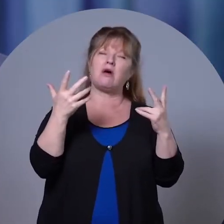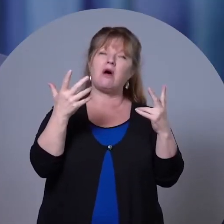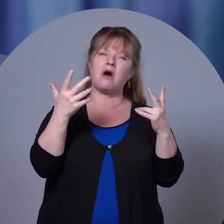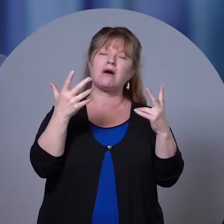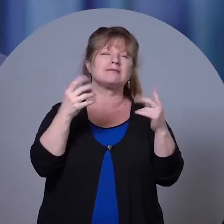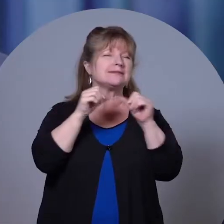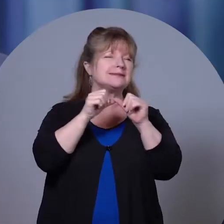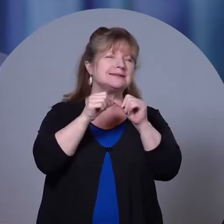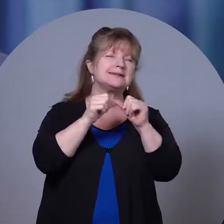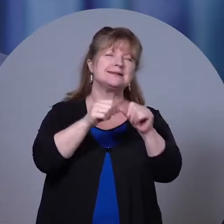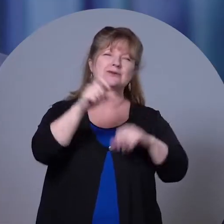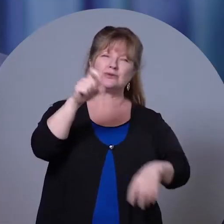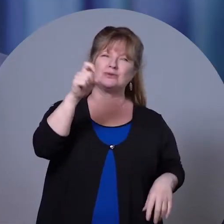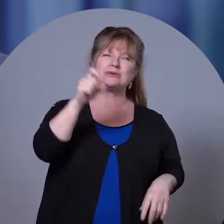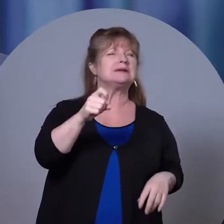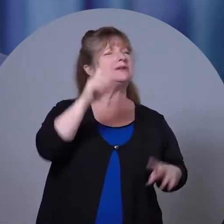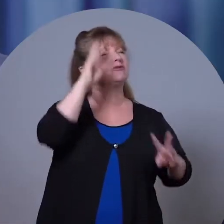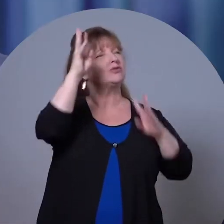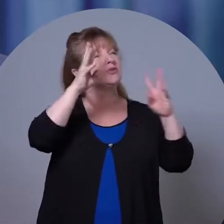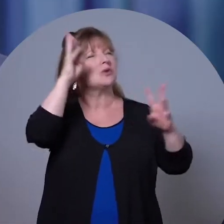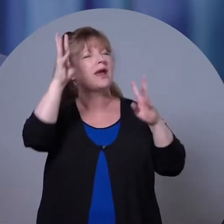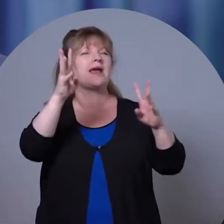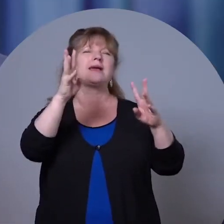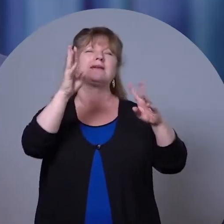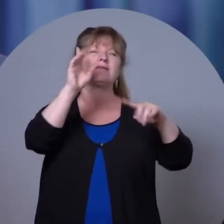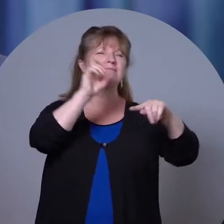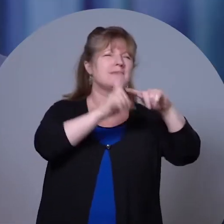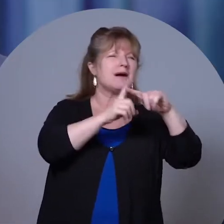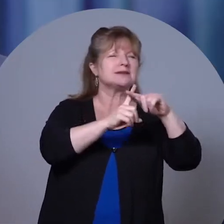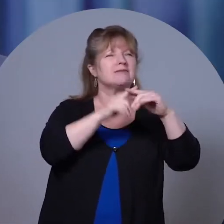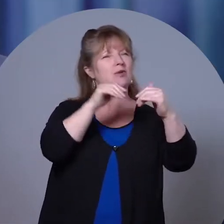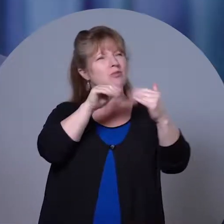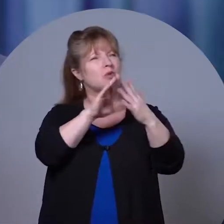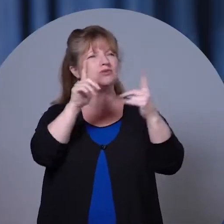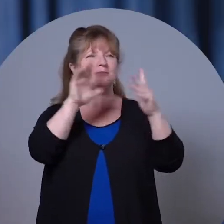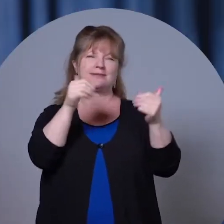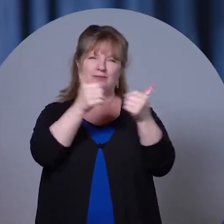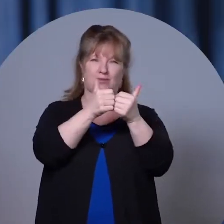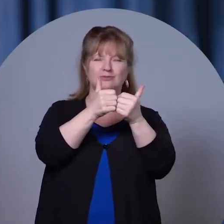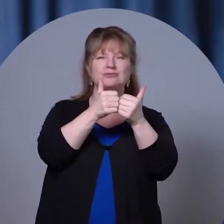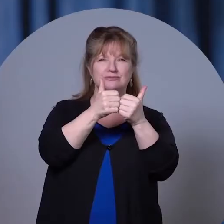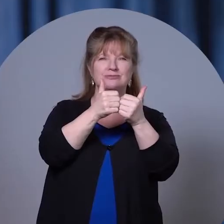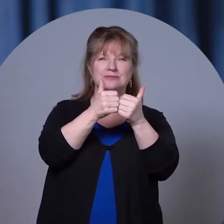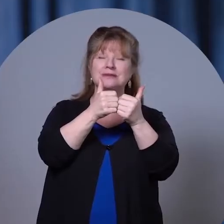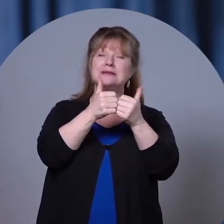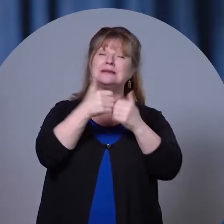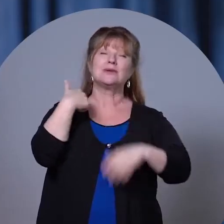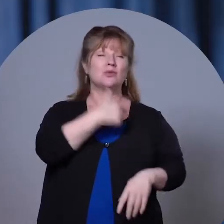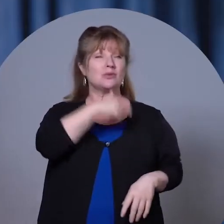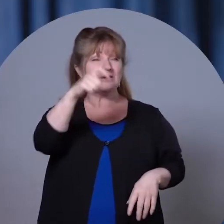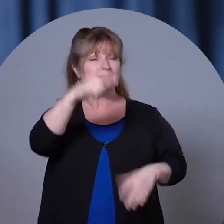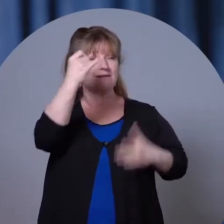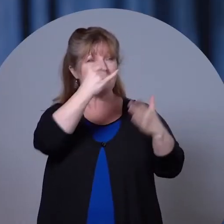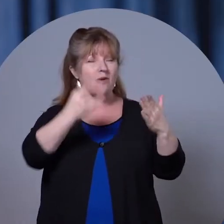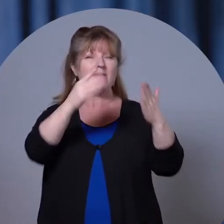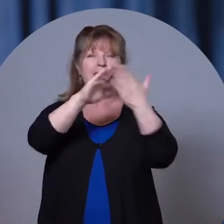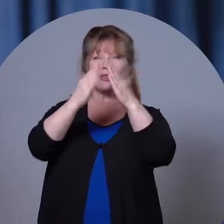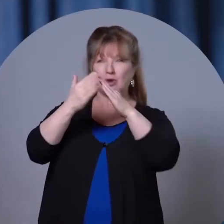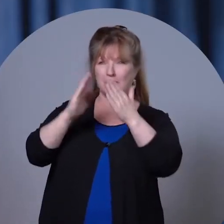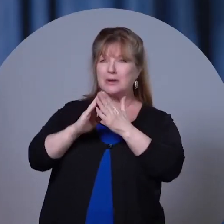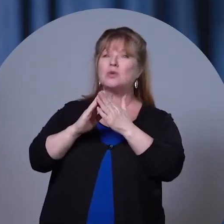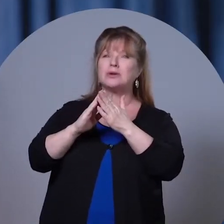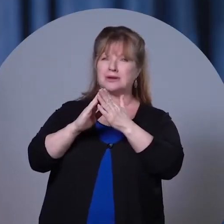continued need for creative, thoughtful approaches to big challenges. We need art and the community it builds now